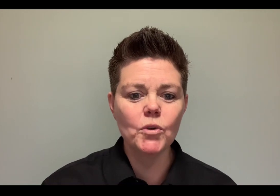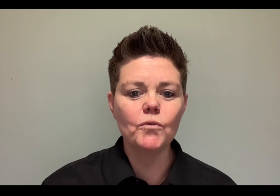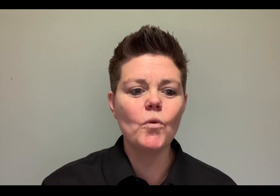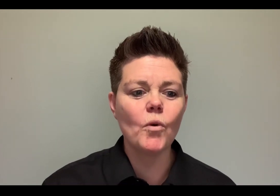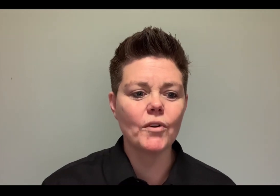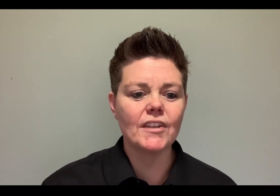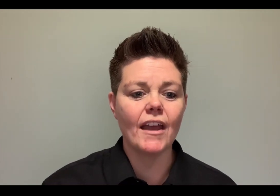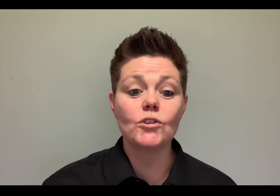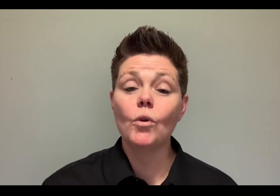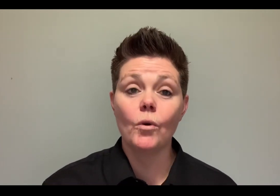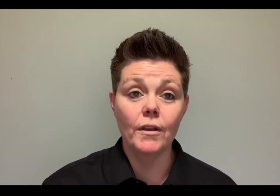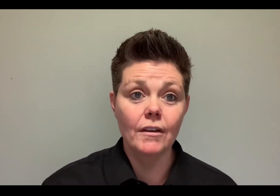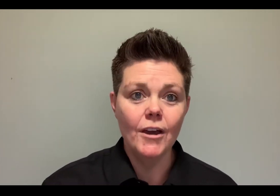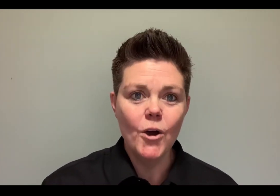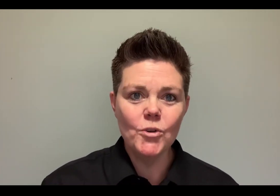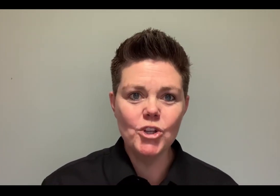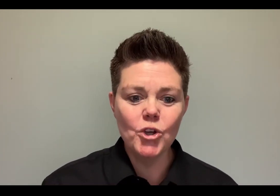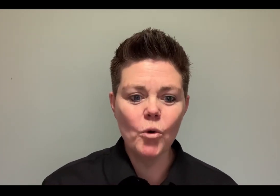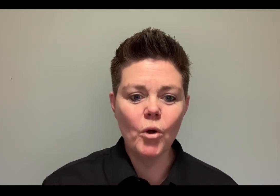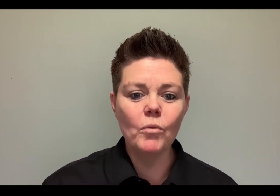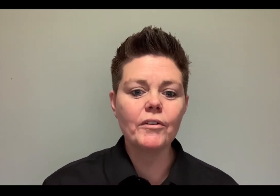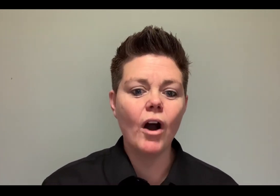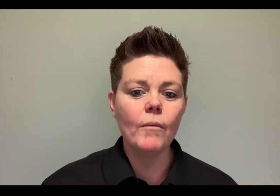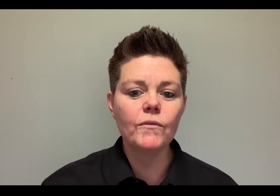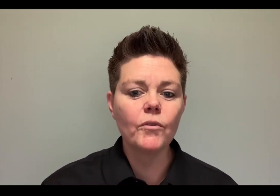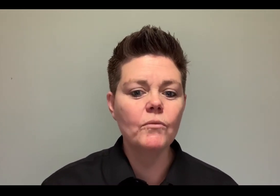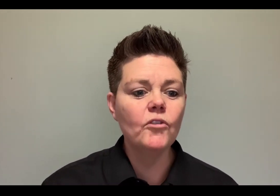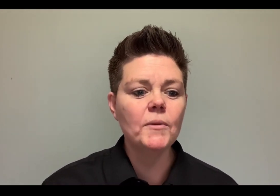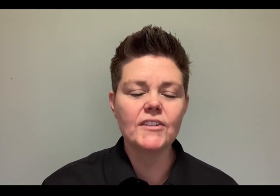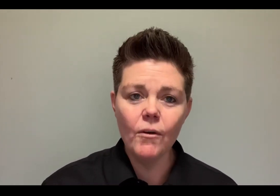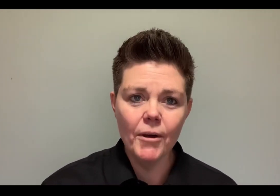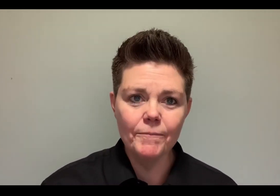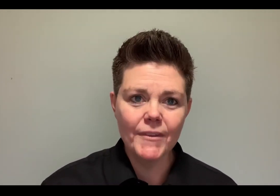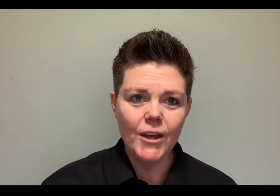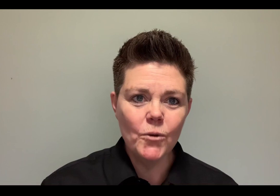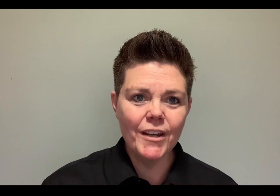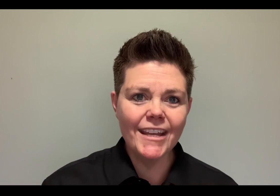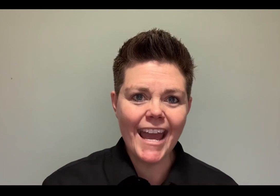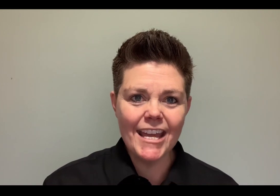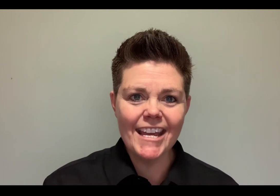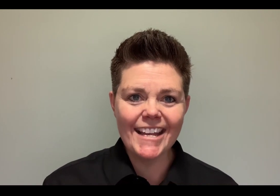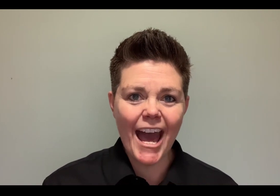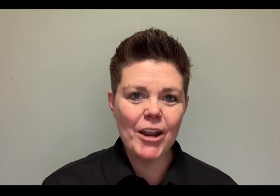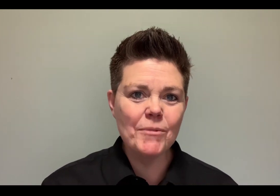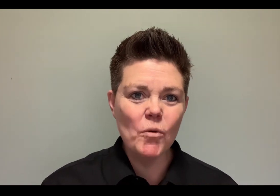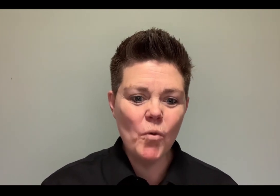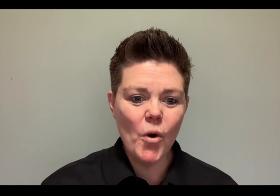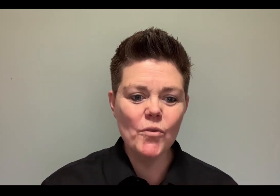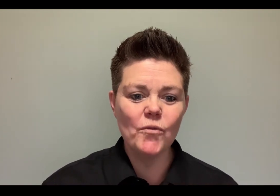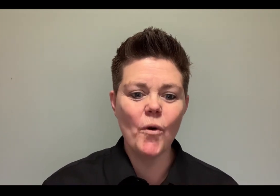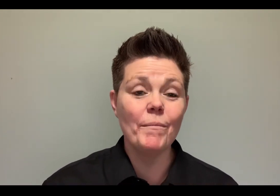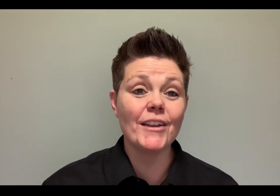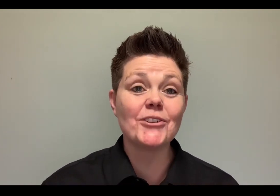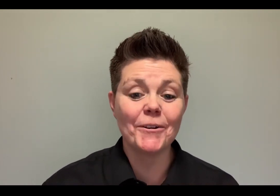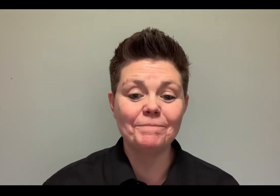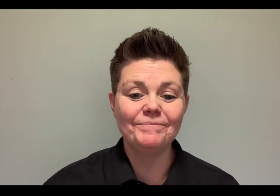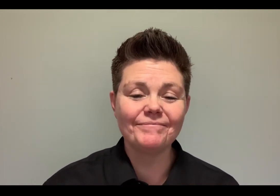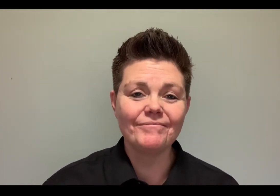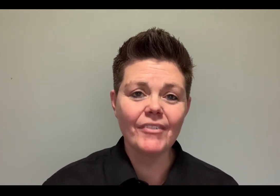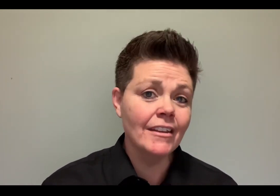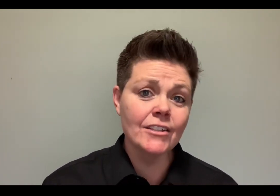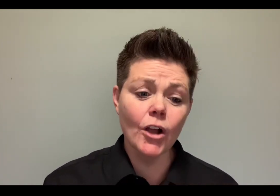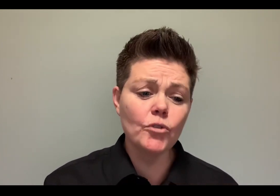such beautiful works as Glory, which he co-wrote with Common for the movie Selma, winning an Academy Award for Best